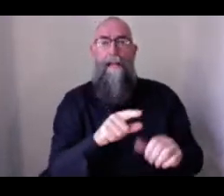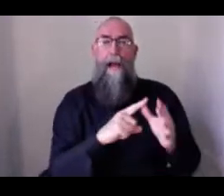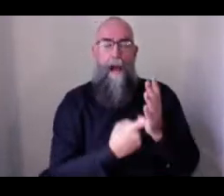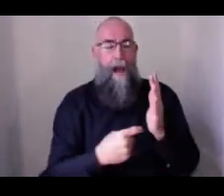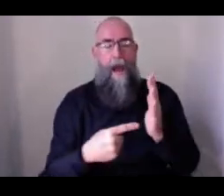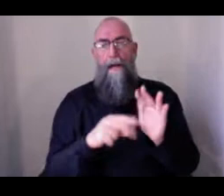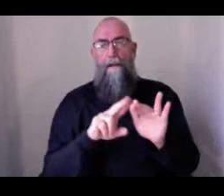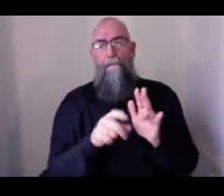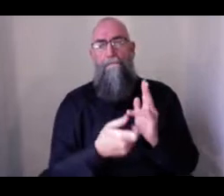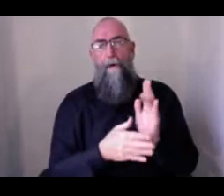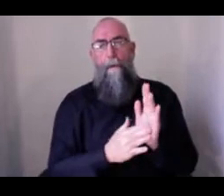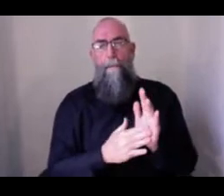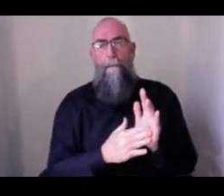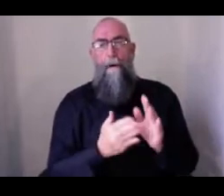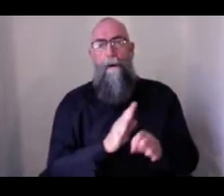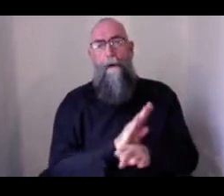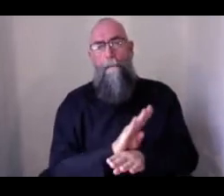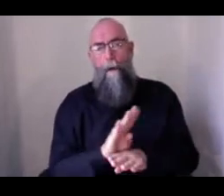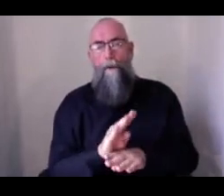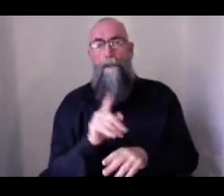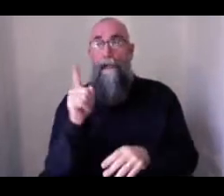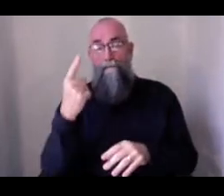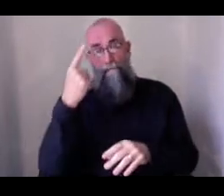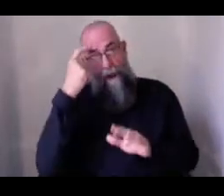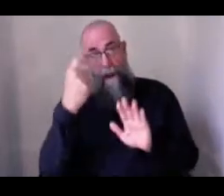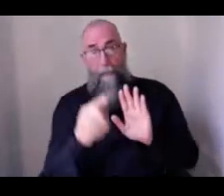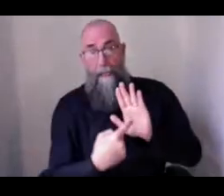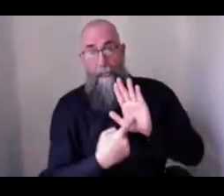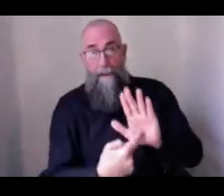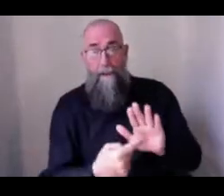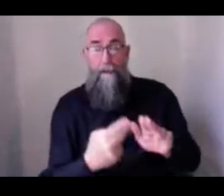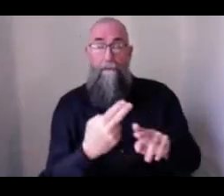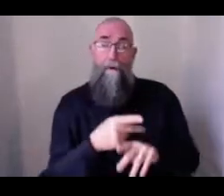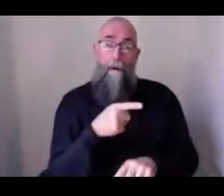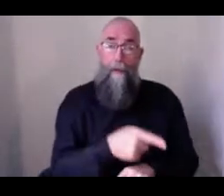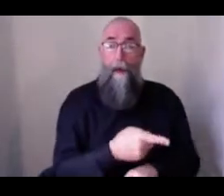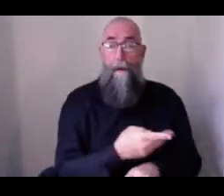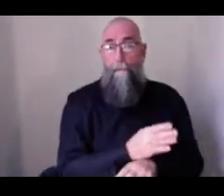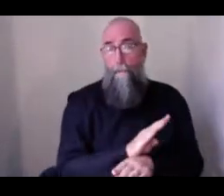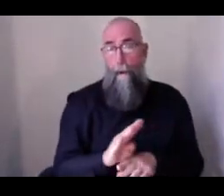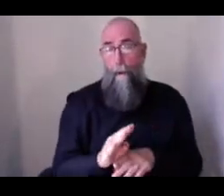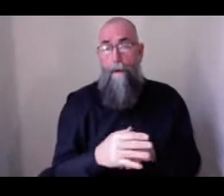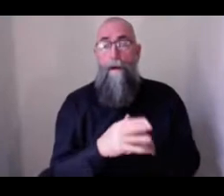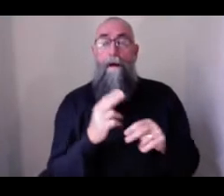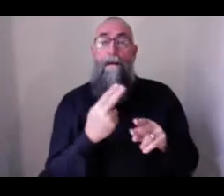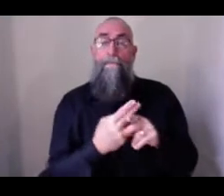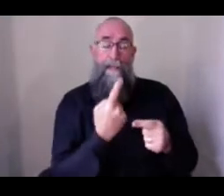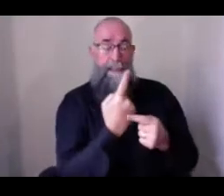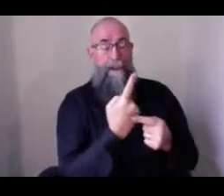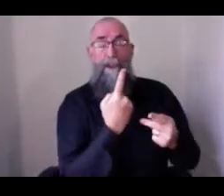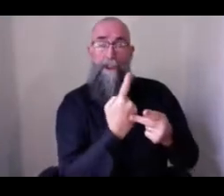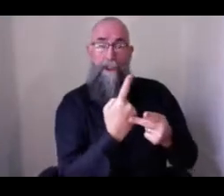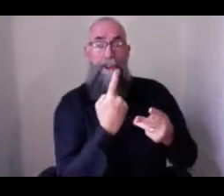He approves the recommendations from those artform boards. So at each stage of the process